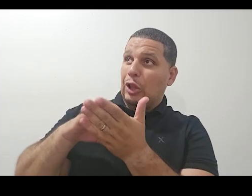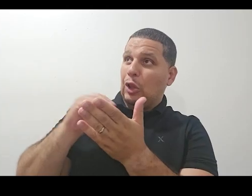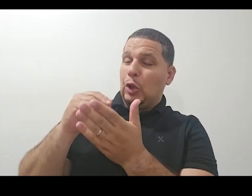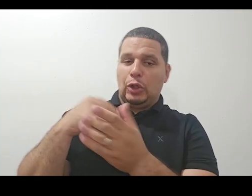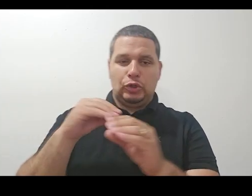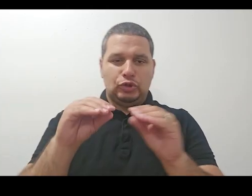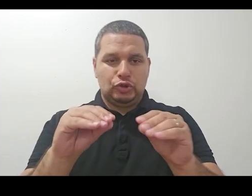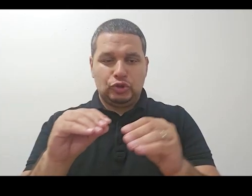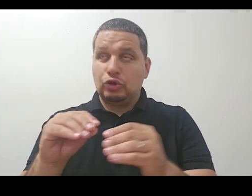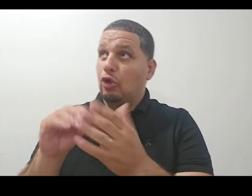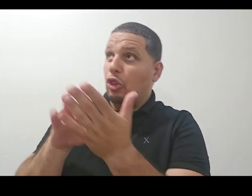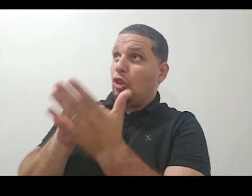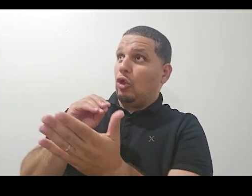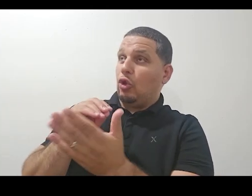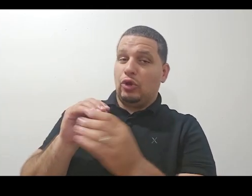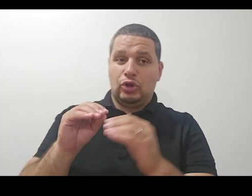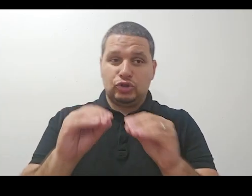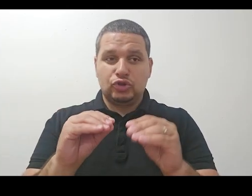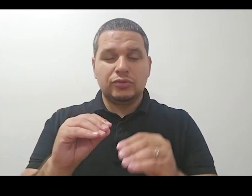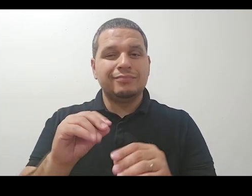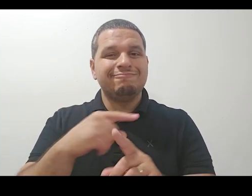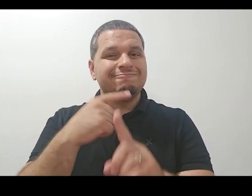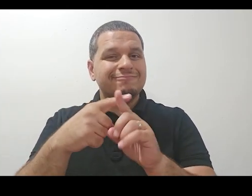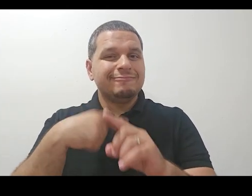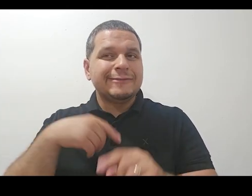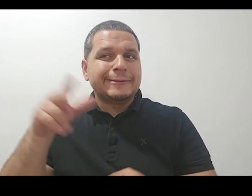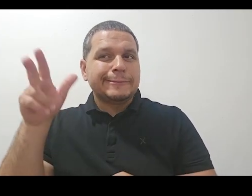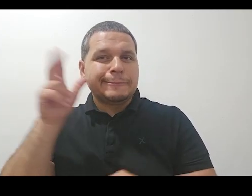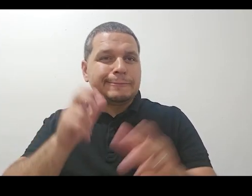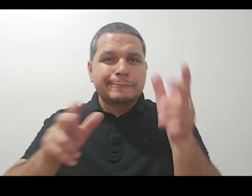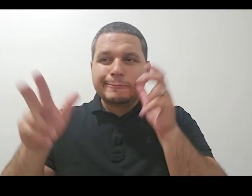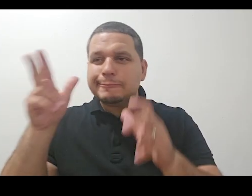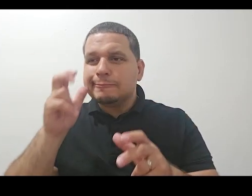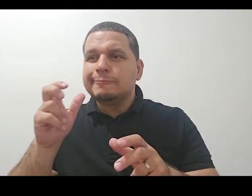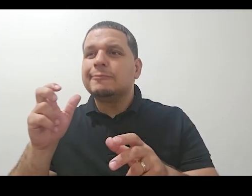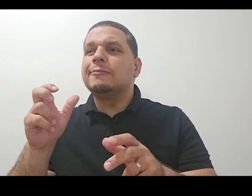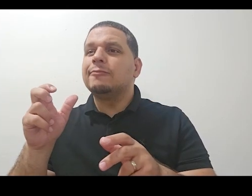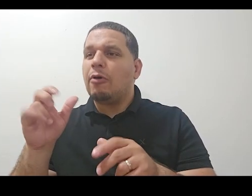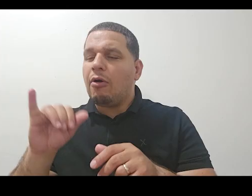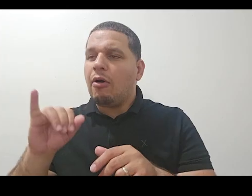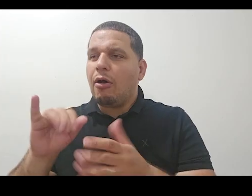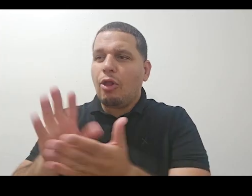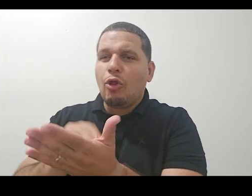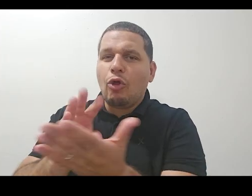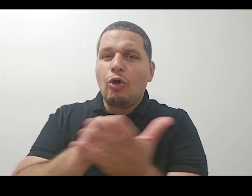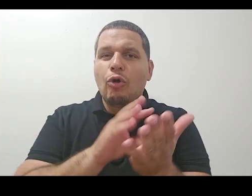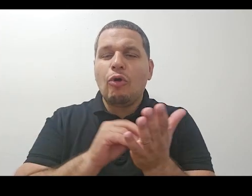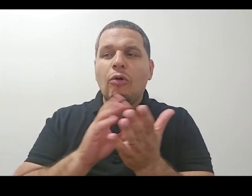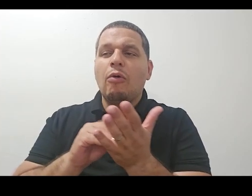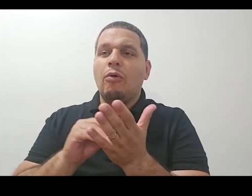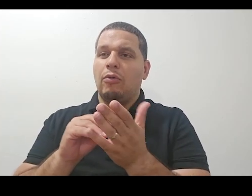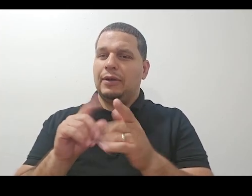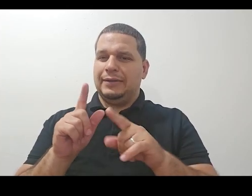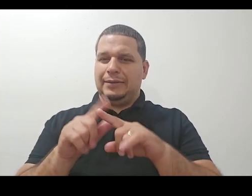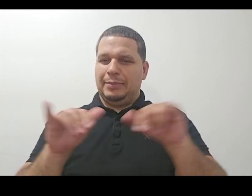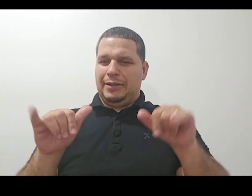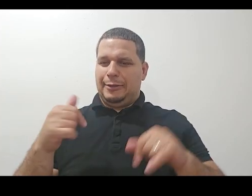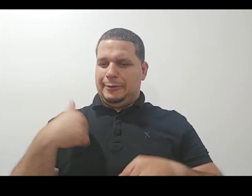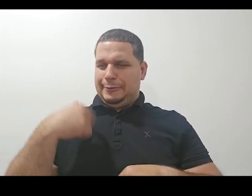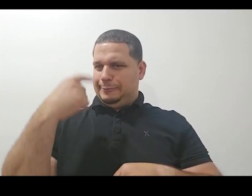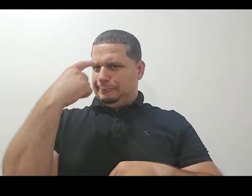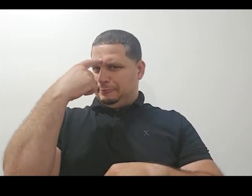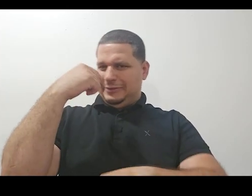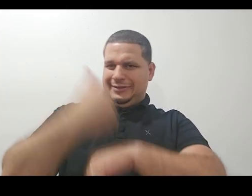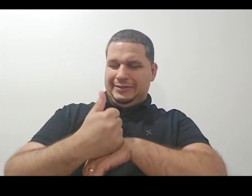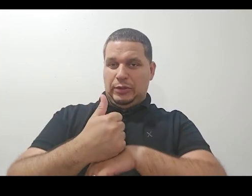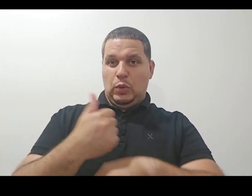where we're not only learning and listening to everyone around us, but we're also in a mindset